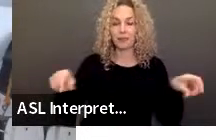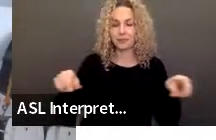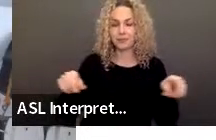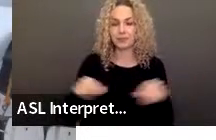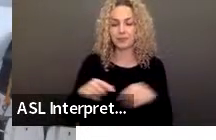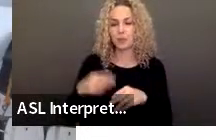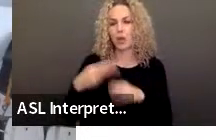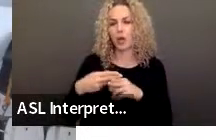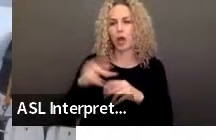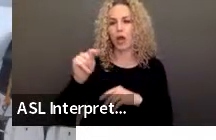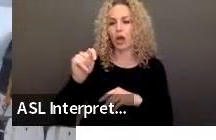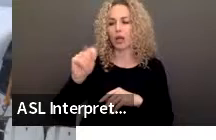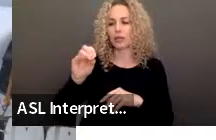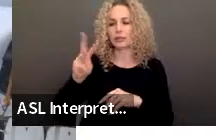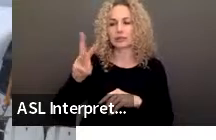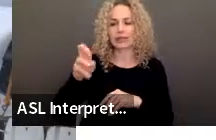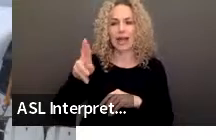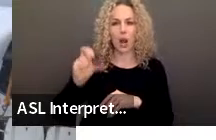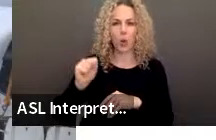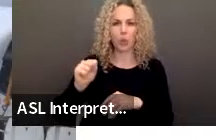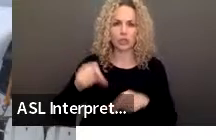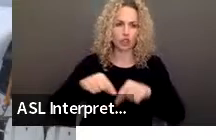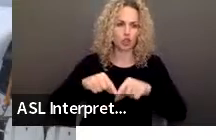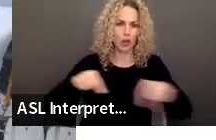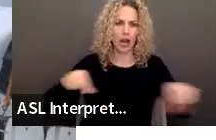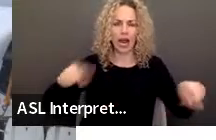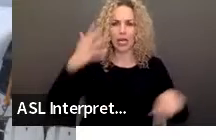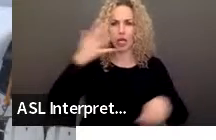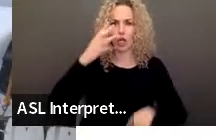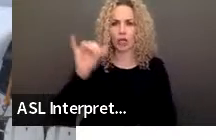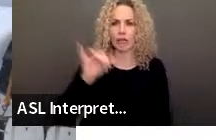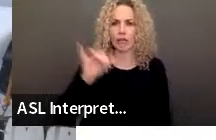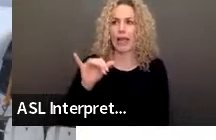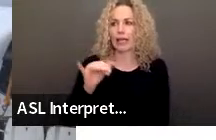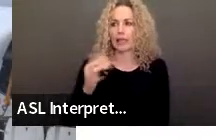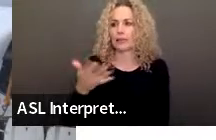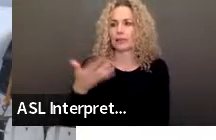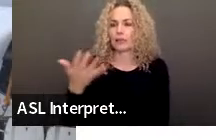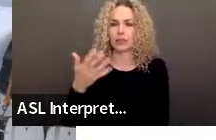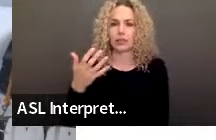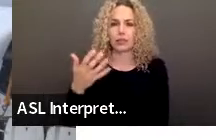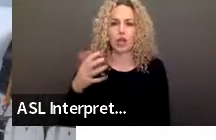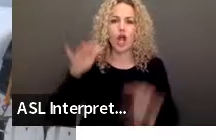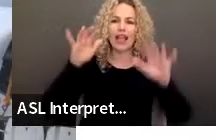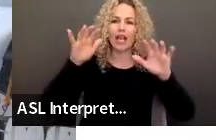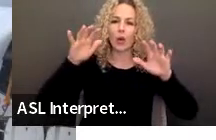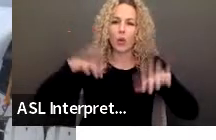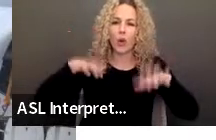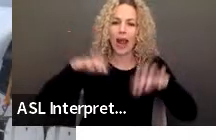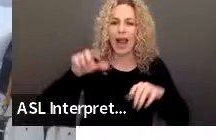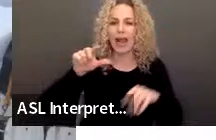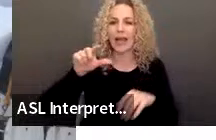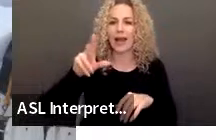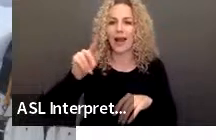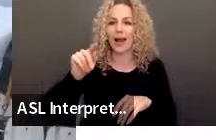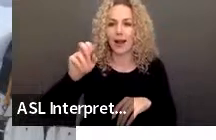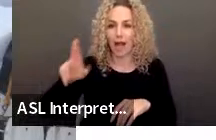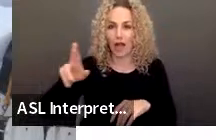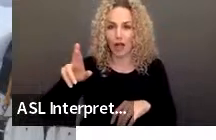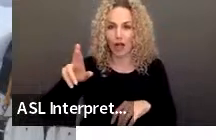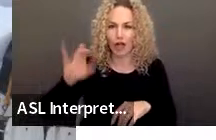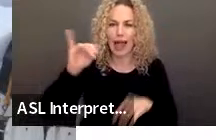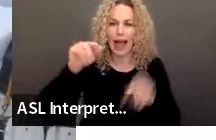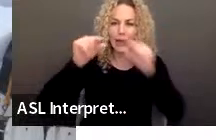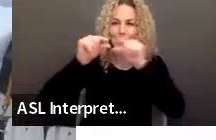what we call towers. They are long trays that look a bit like rain gutters or something that you might have along your